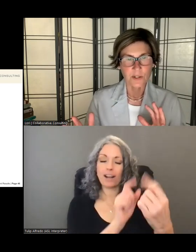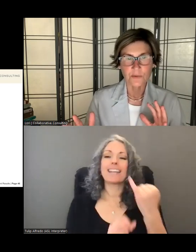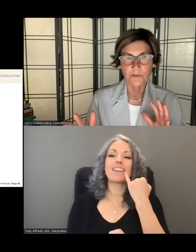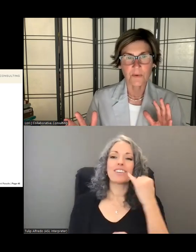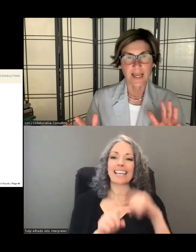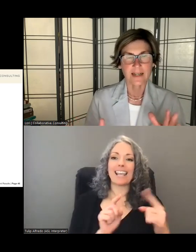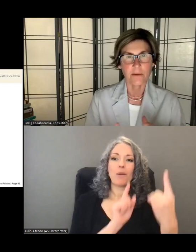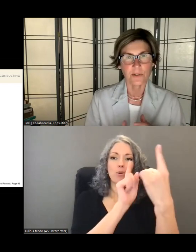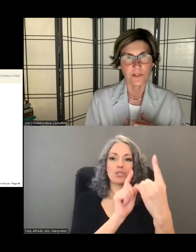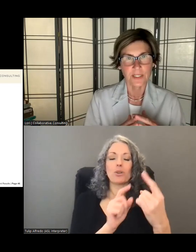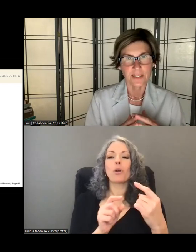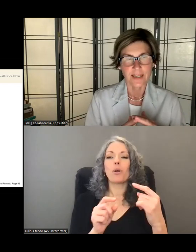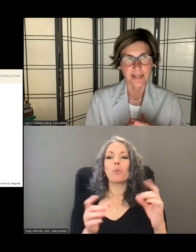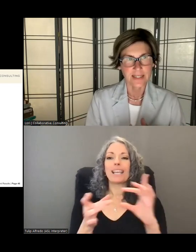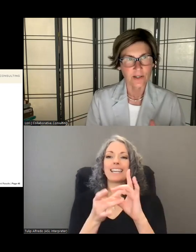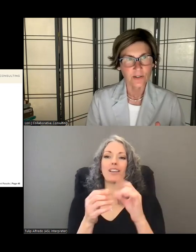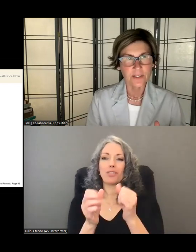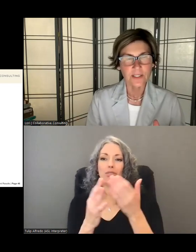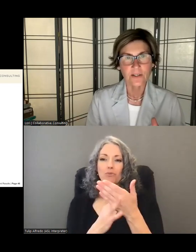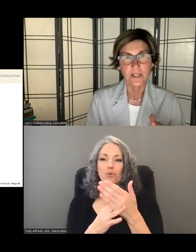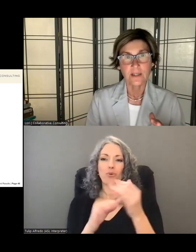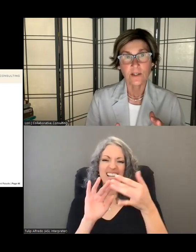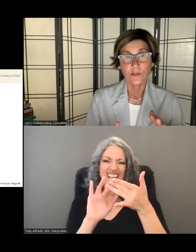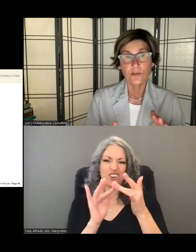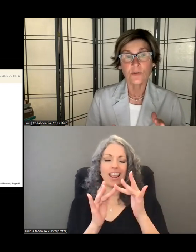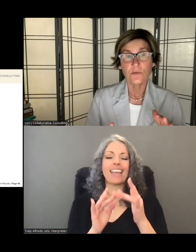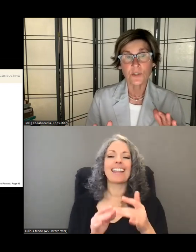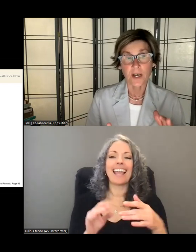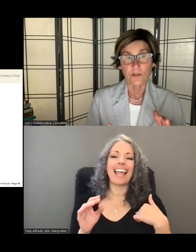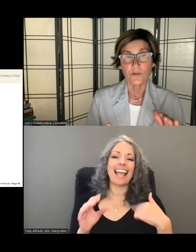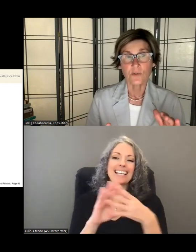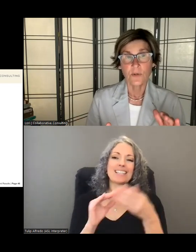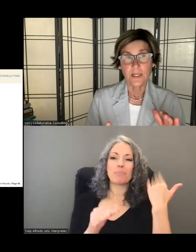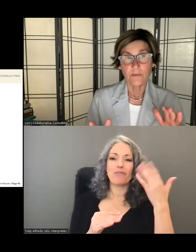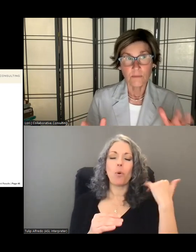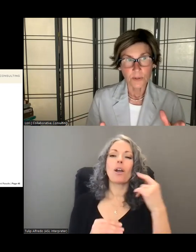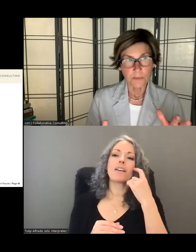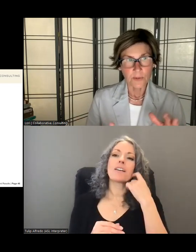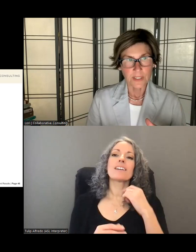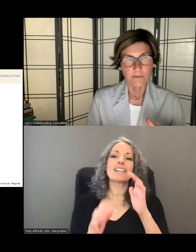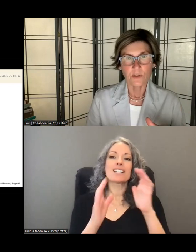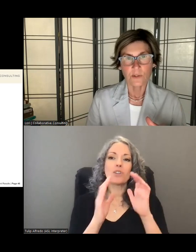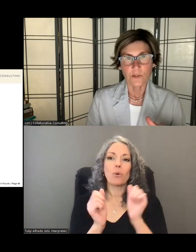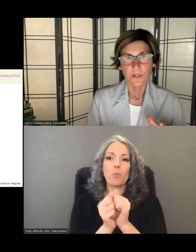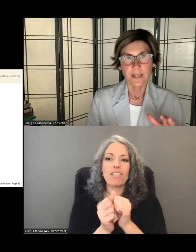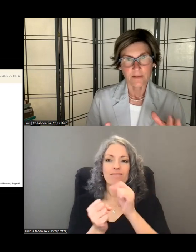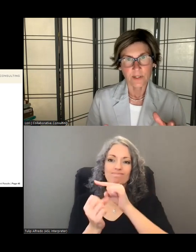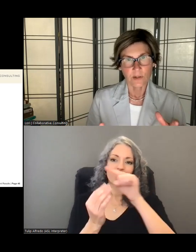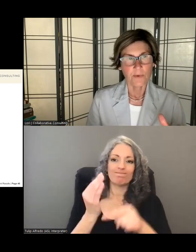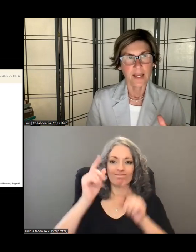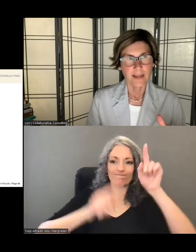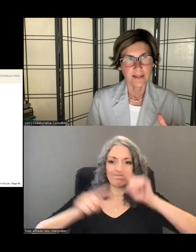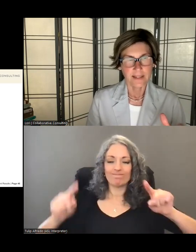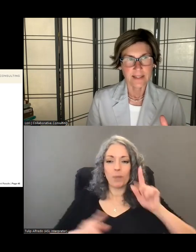we did virtual, but we had an opportunity, like I said earlier, to talk to multiple individuals with